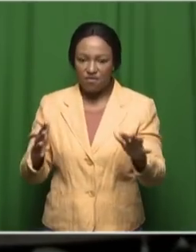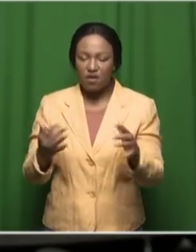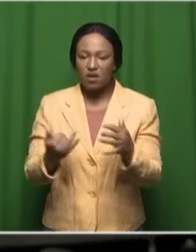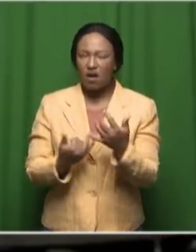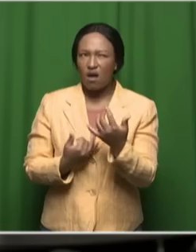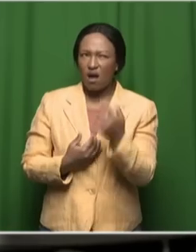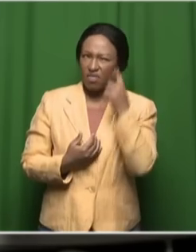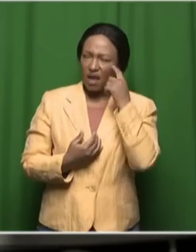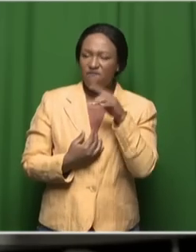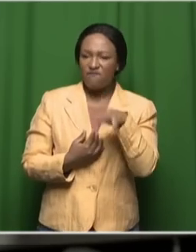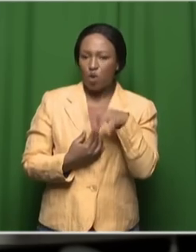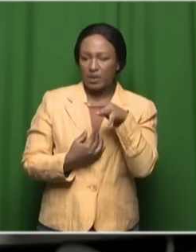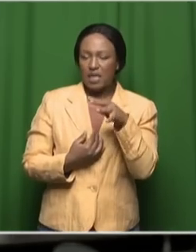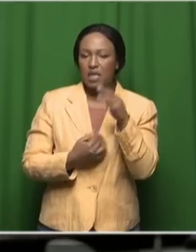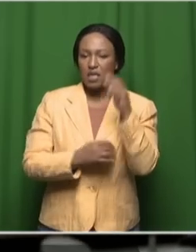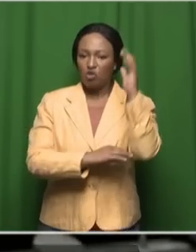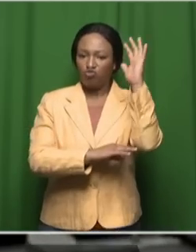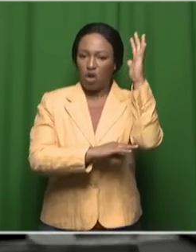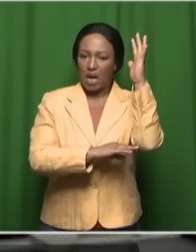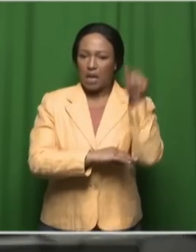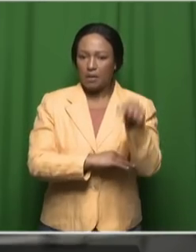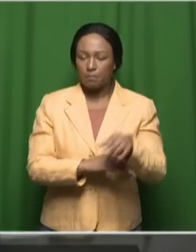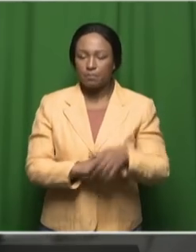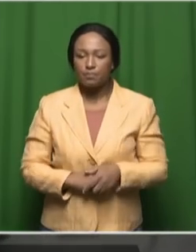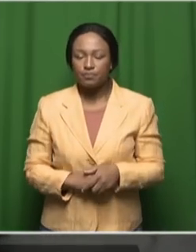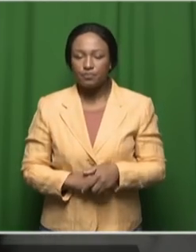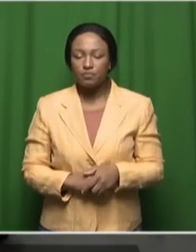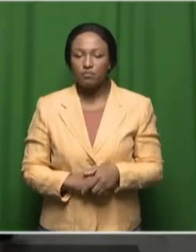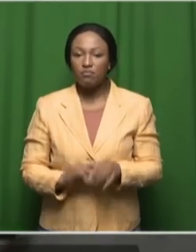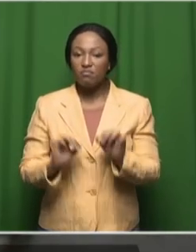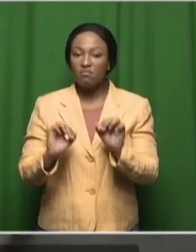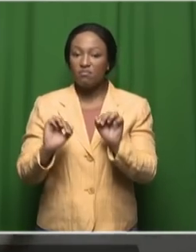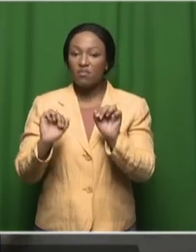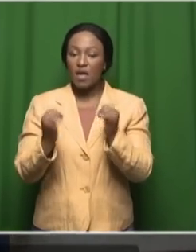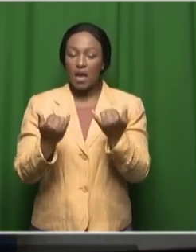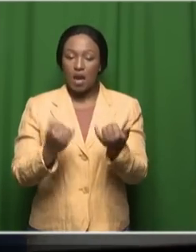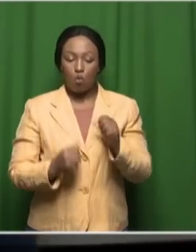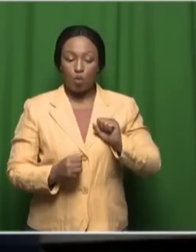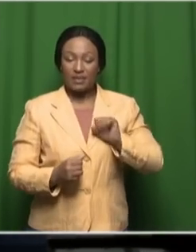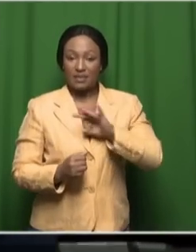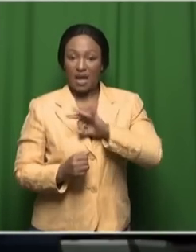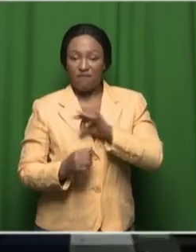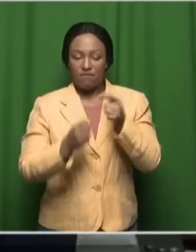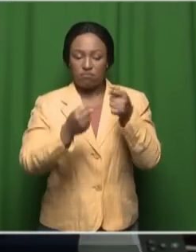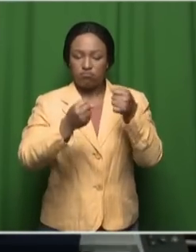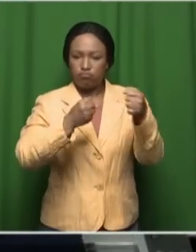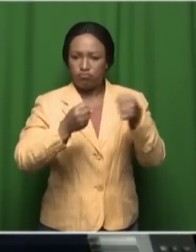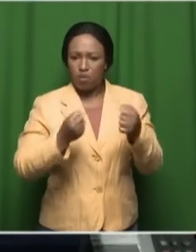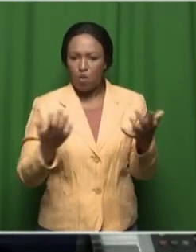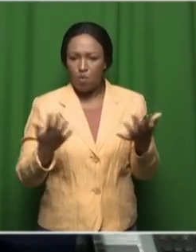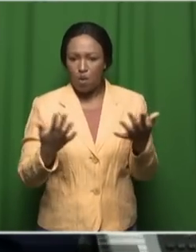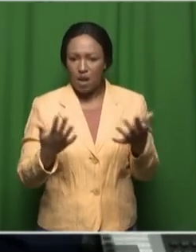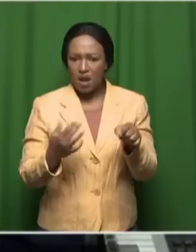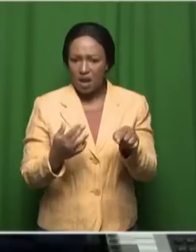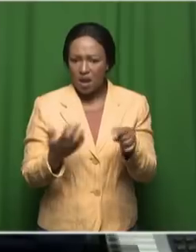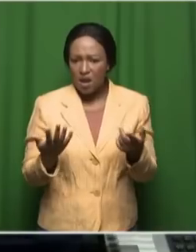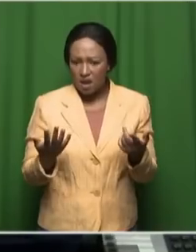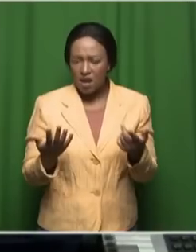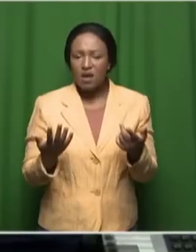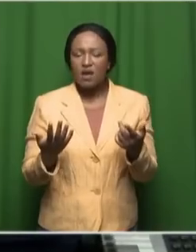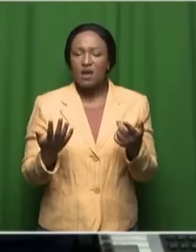say. At this stage, where are your officials deployed? I know that some communities are receiving help with sandbags and milling,